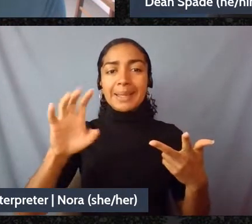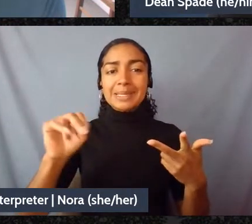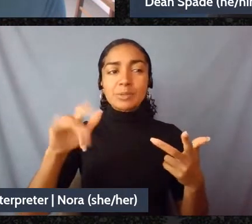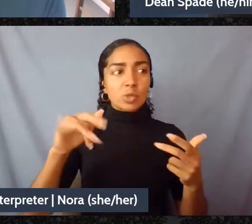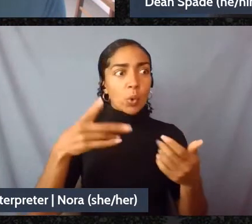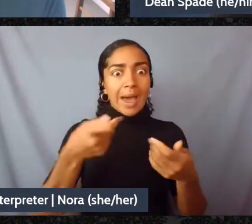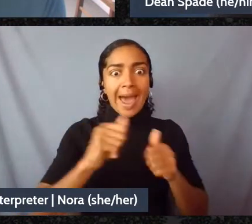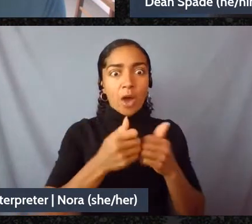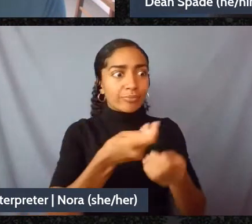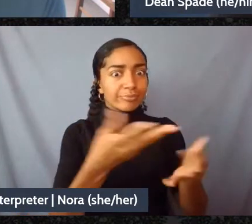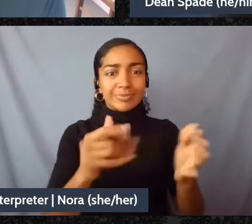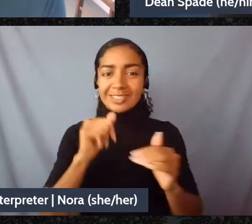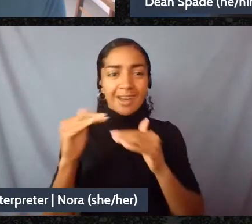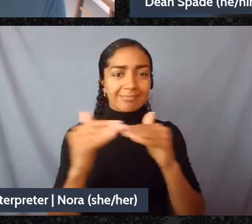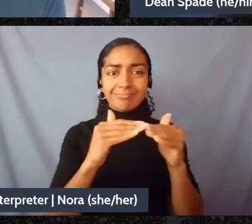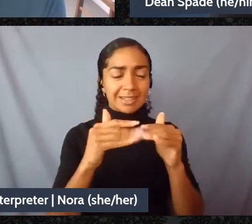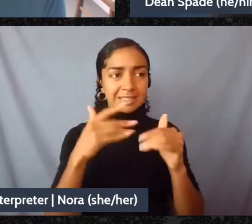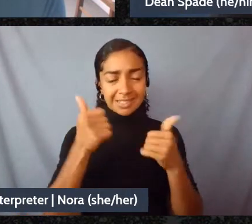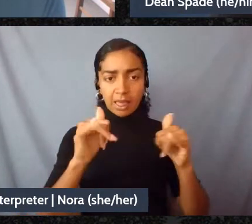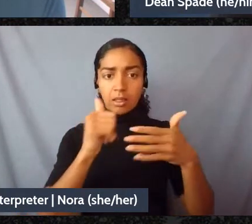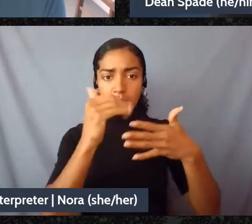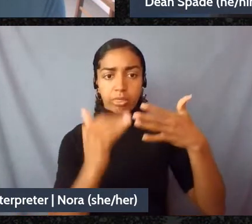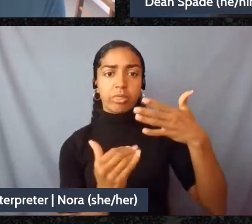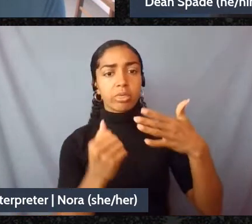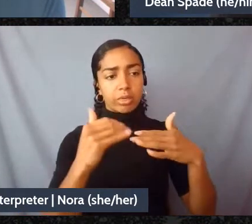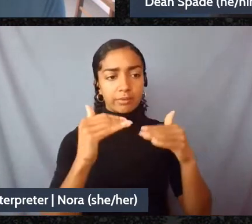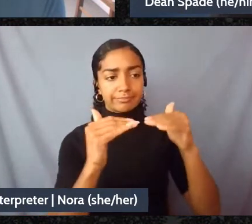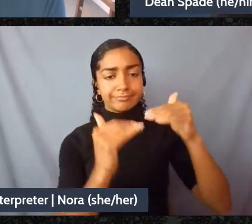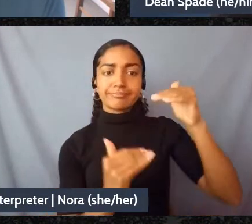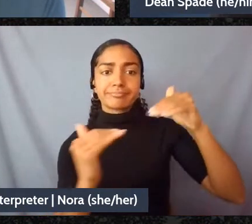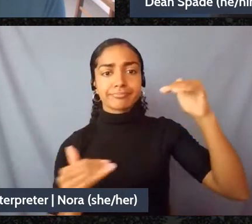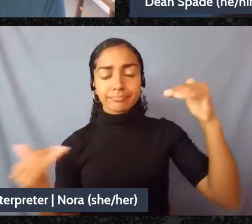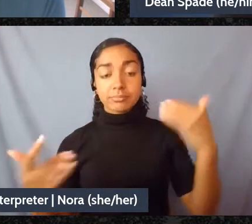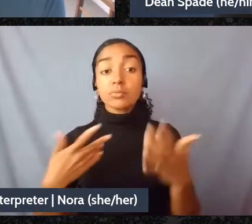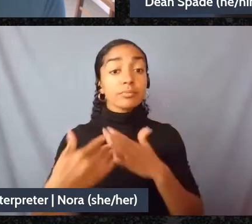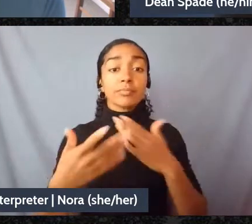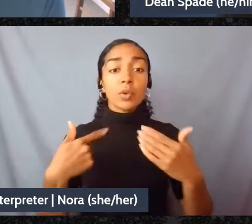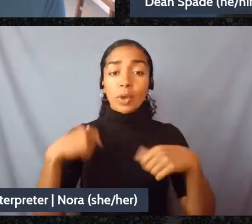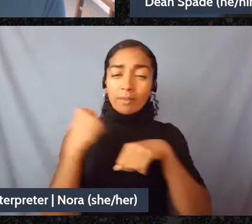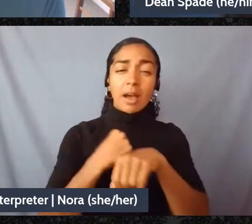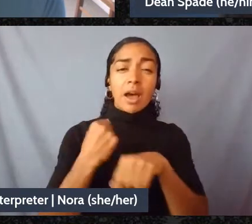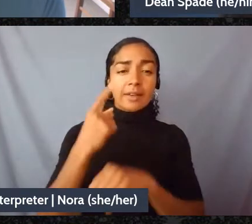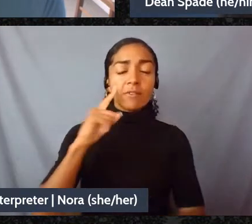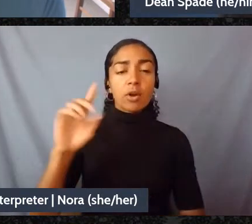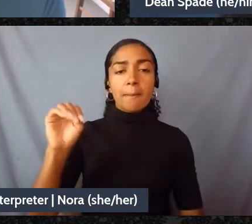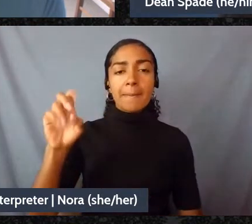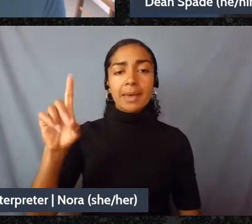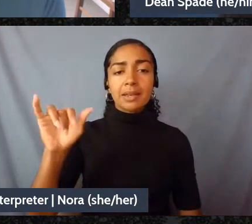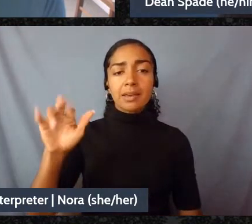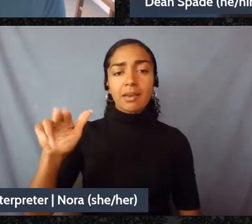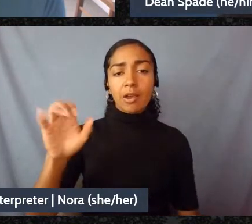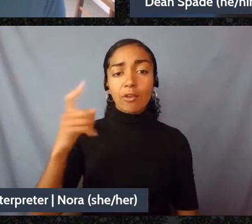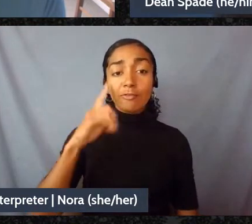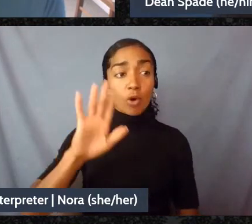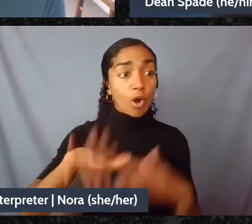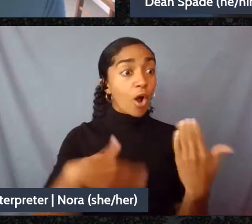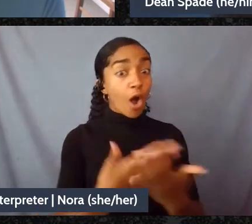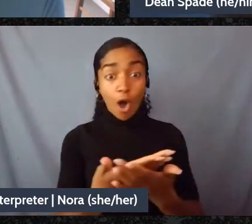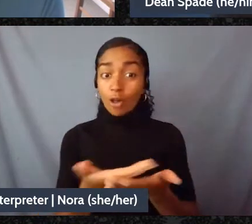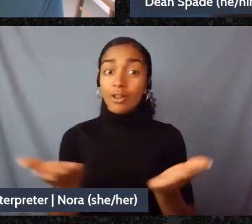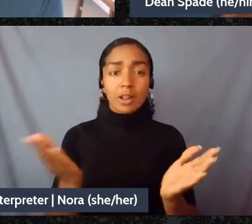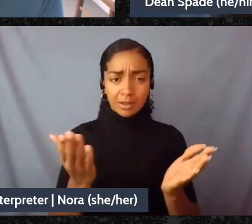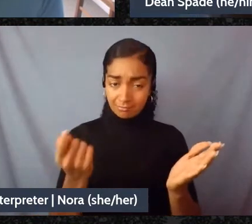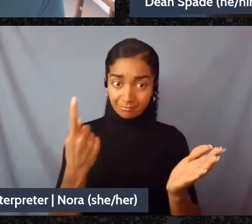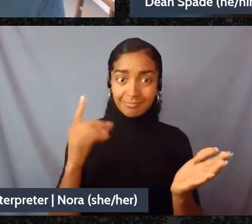um what even when we're fighting for let's say Medicare for all right like Medicare has all kinds of problems for the people who can get it